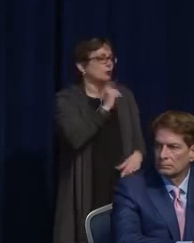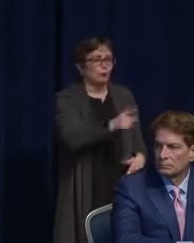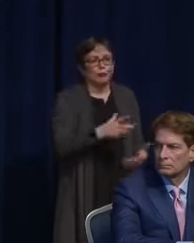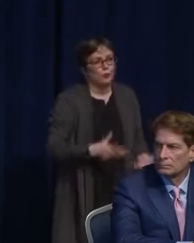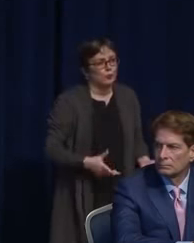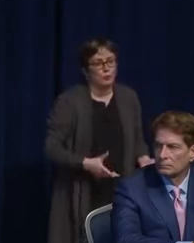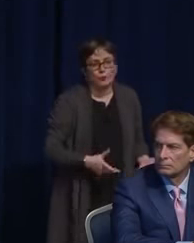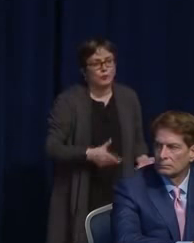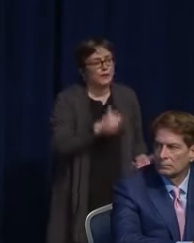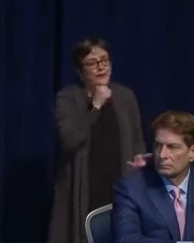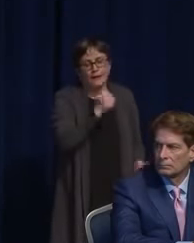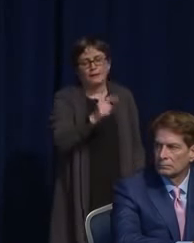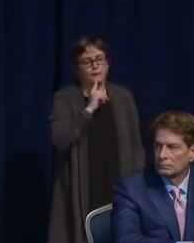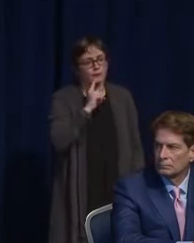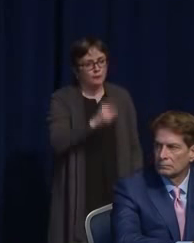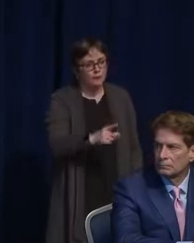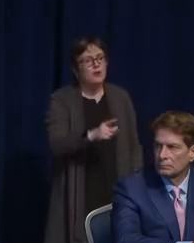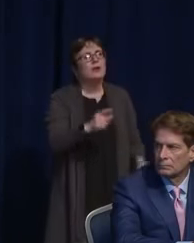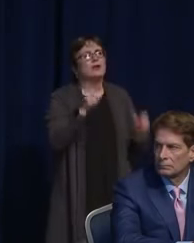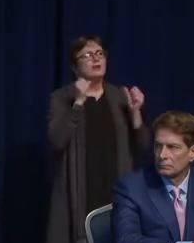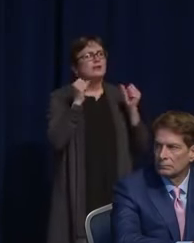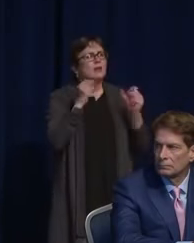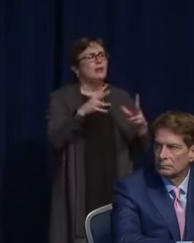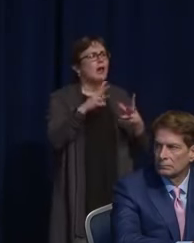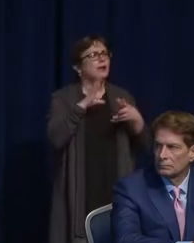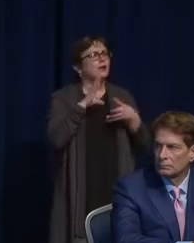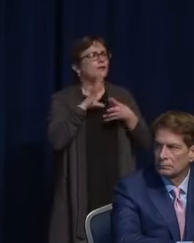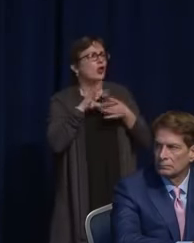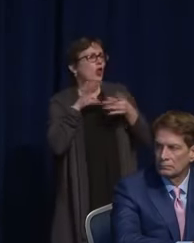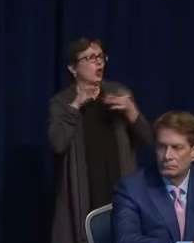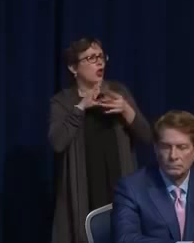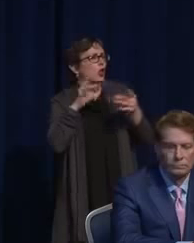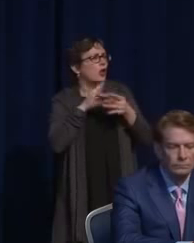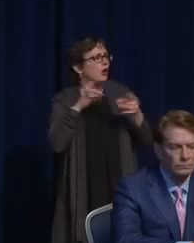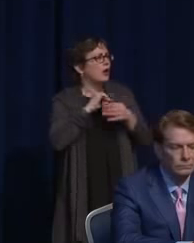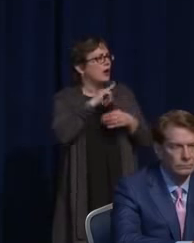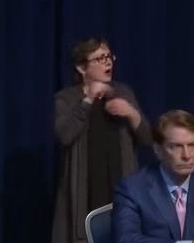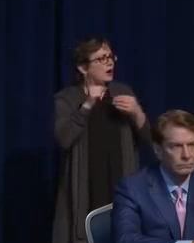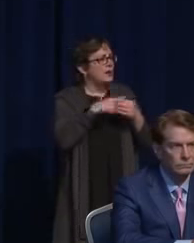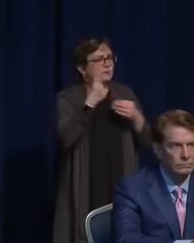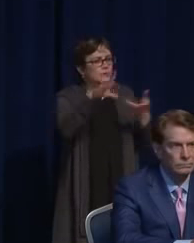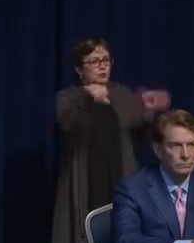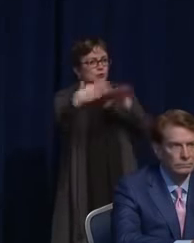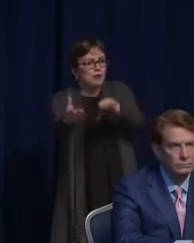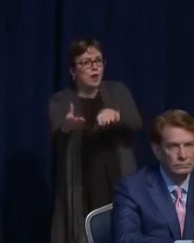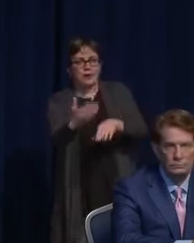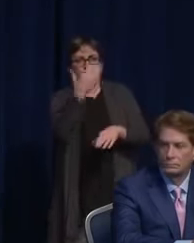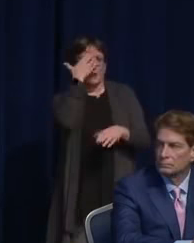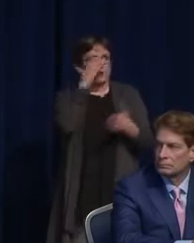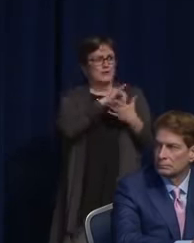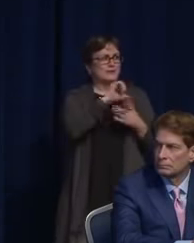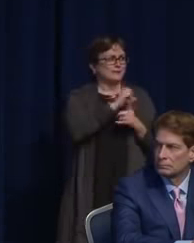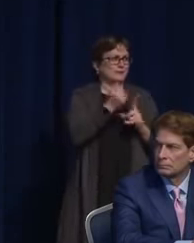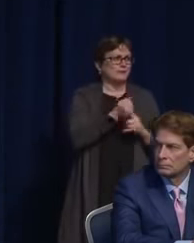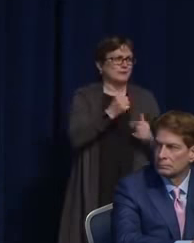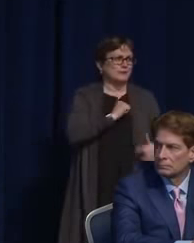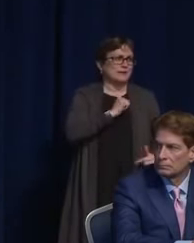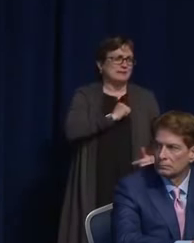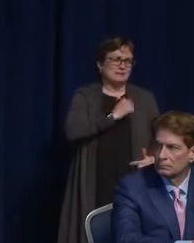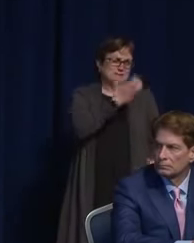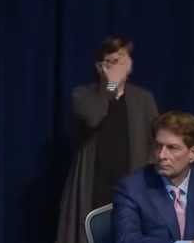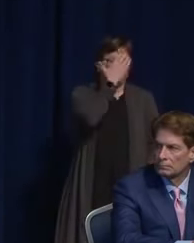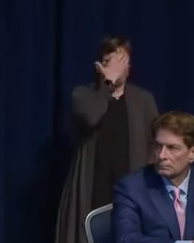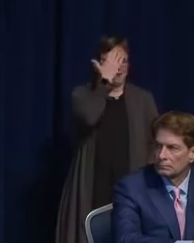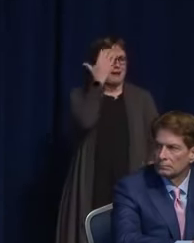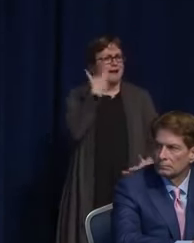there was a lot of social media about a fatality. I happen to know the case. I went to a source, and